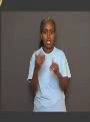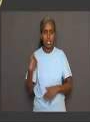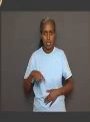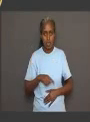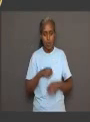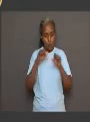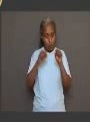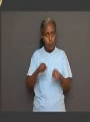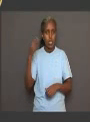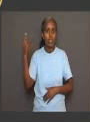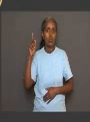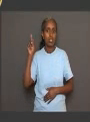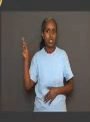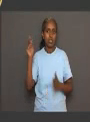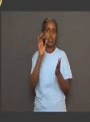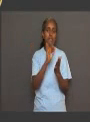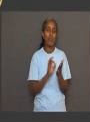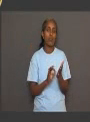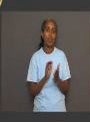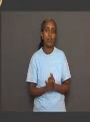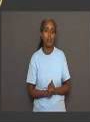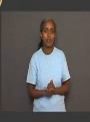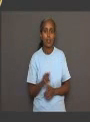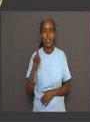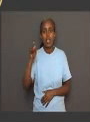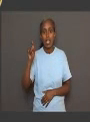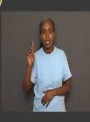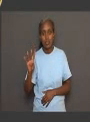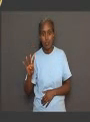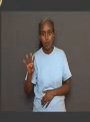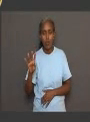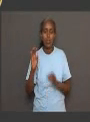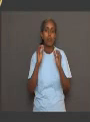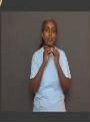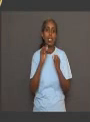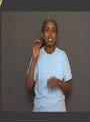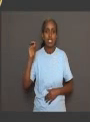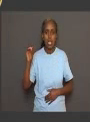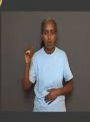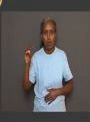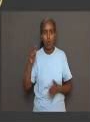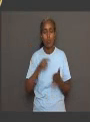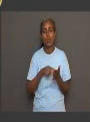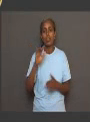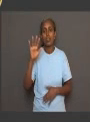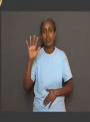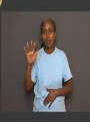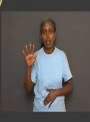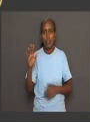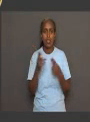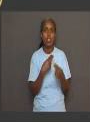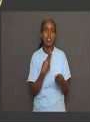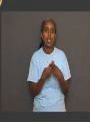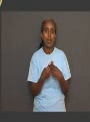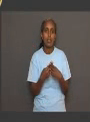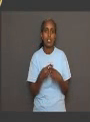use this formula. x4 plus 0 plus 0.05